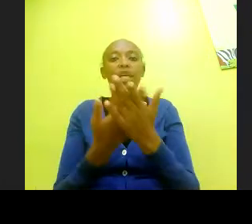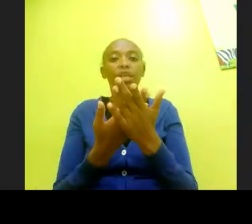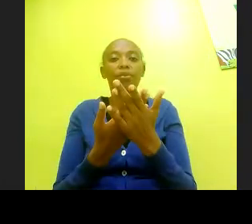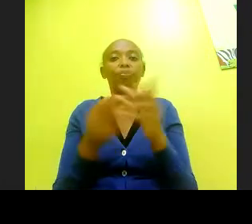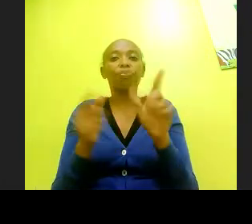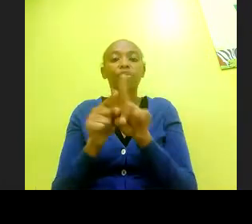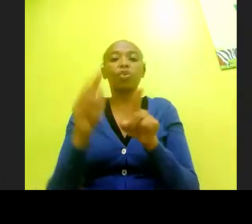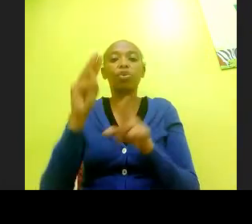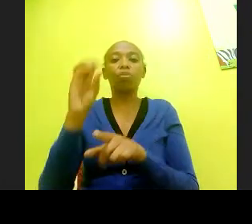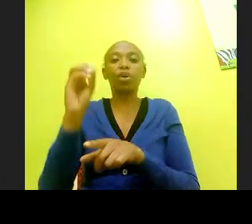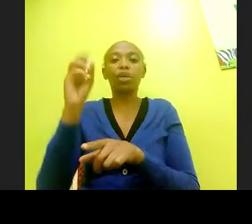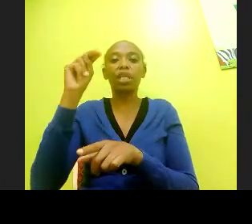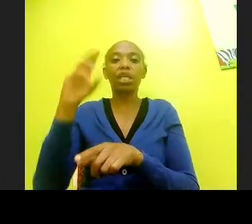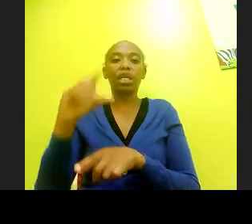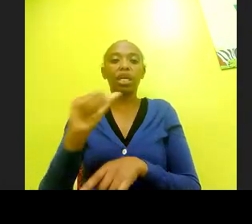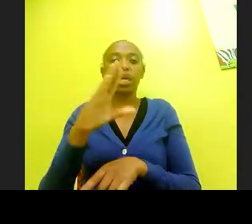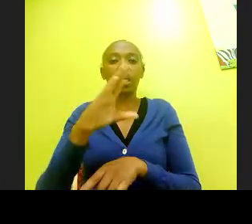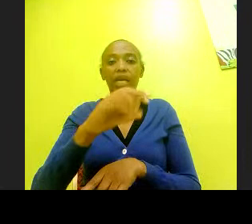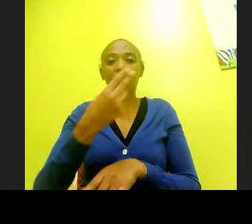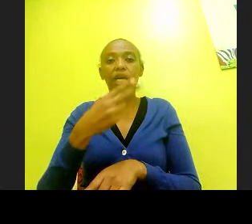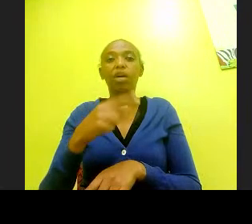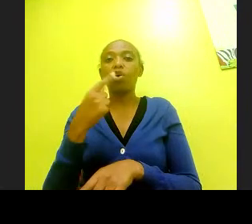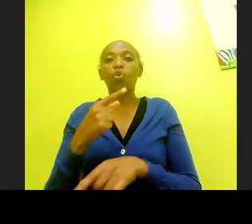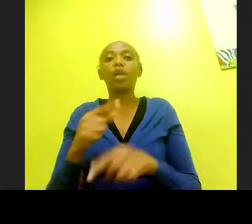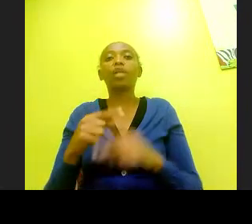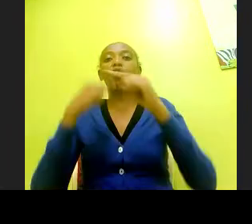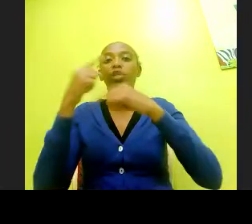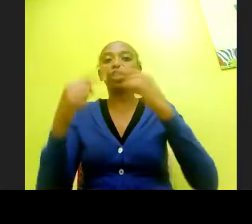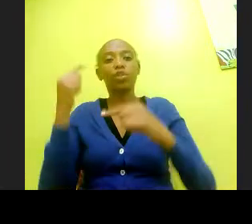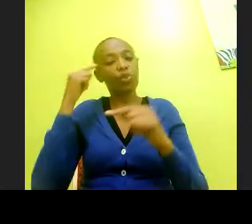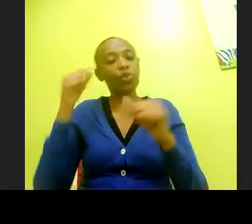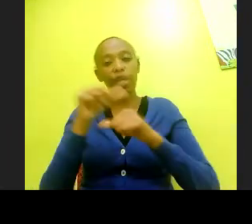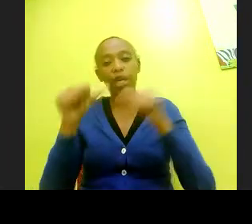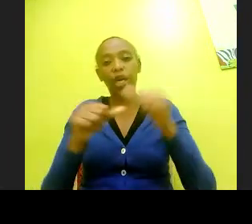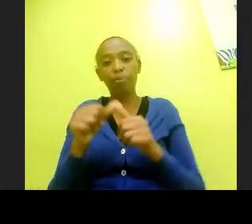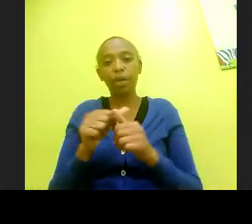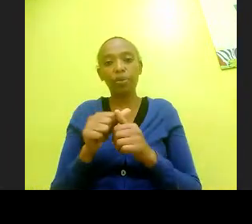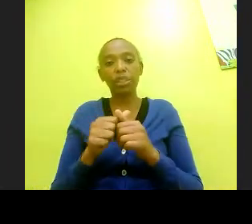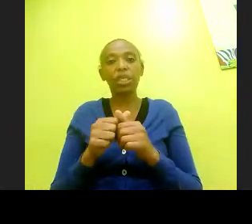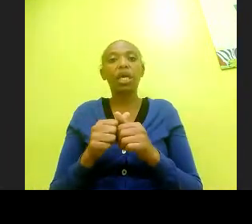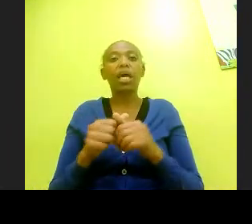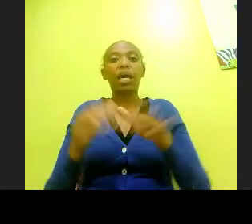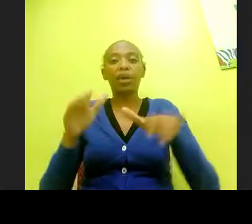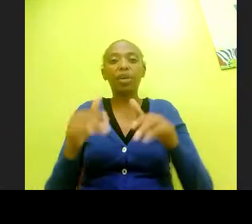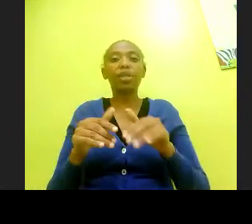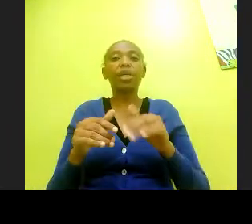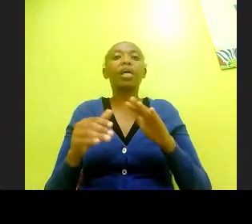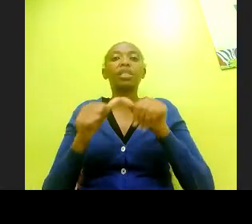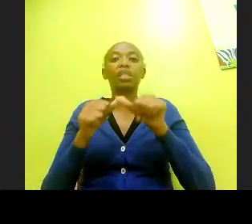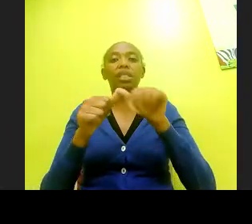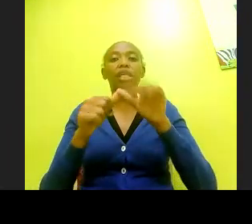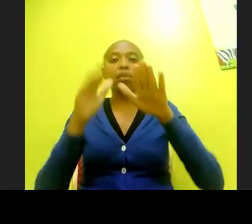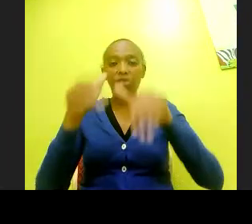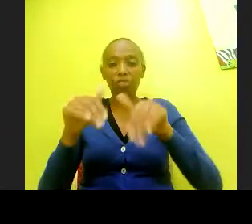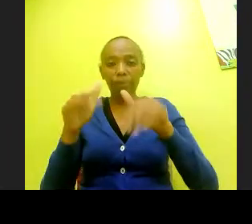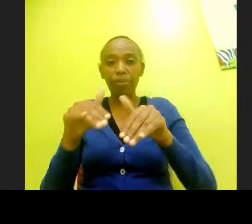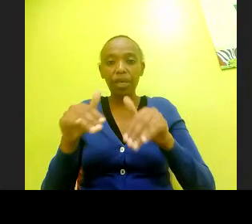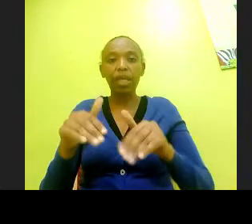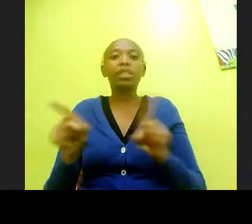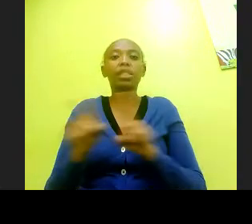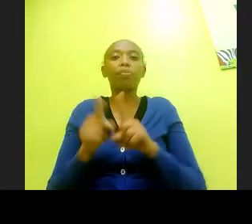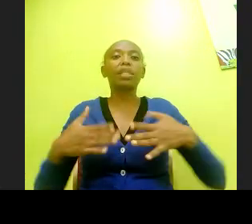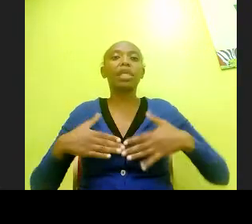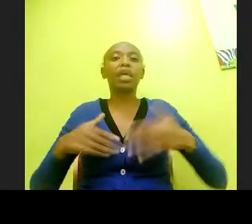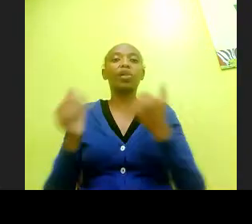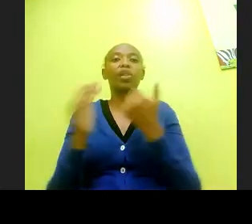Monica Yator goes ahead and says, we need to think about agroecology, sustainable farming to enhance healthcare. Without healthy